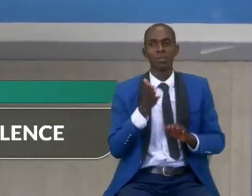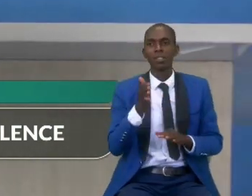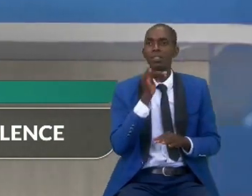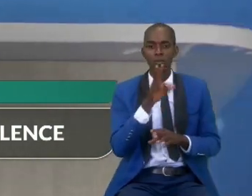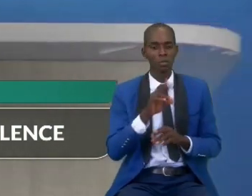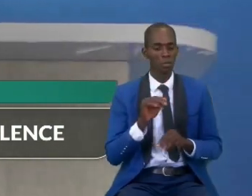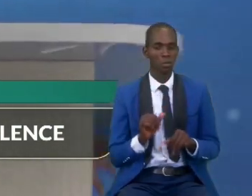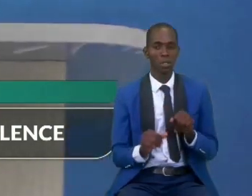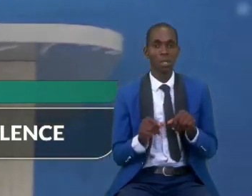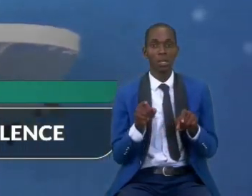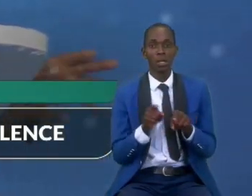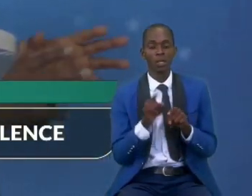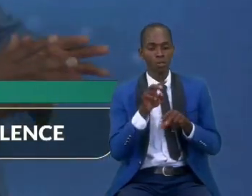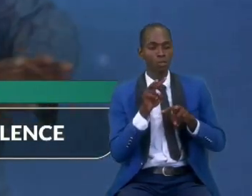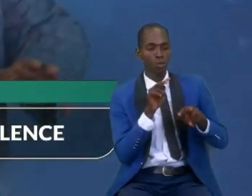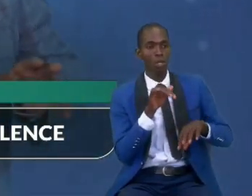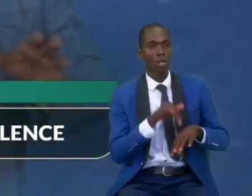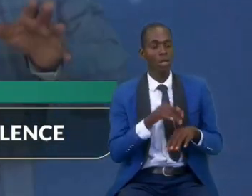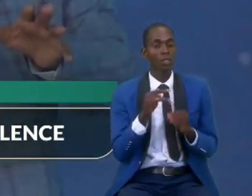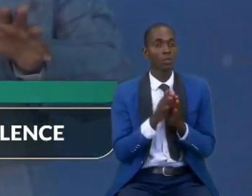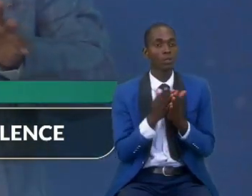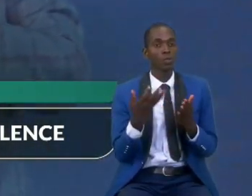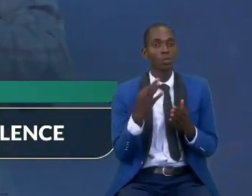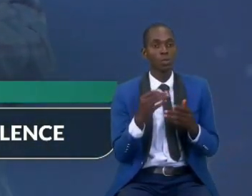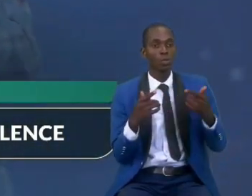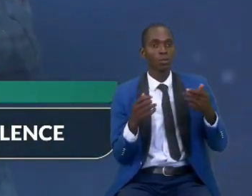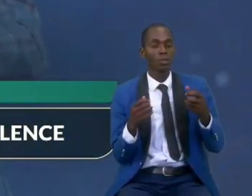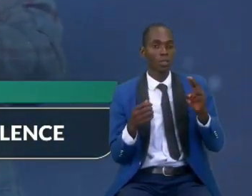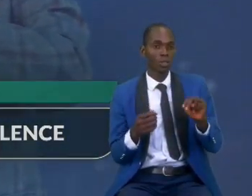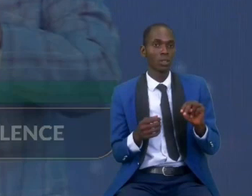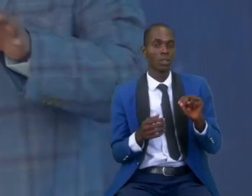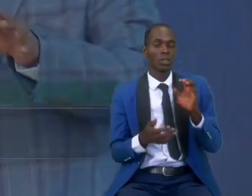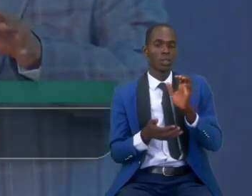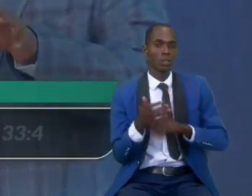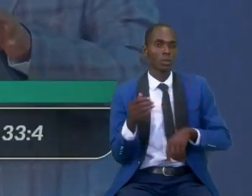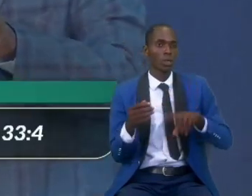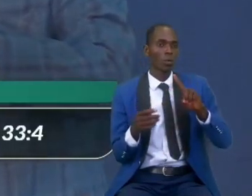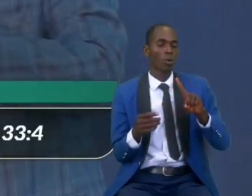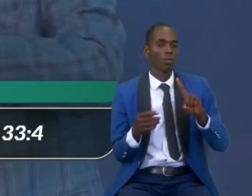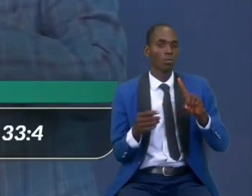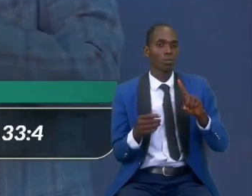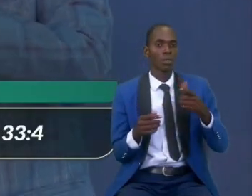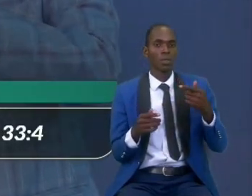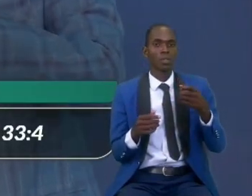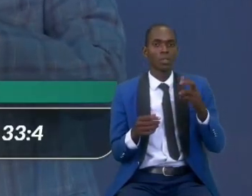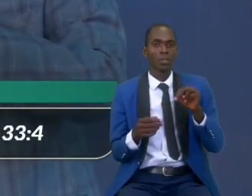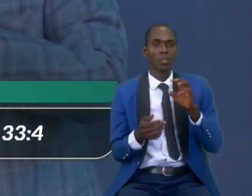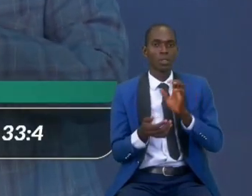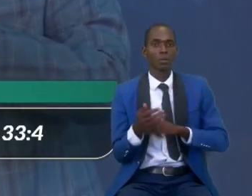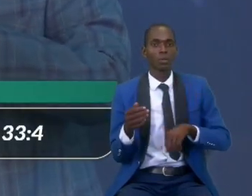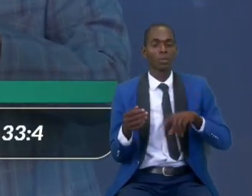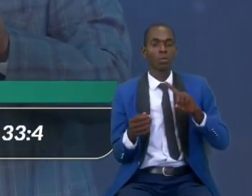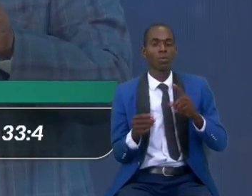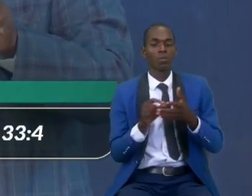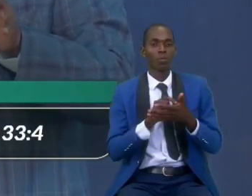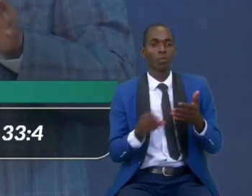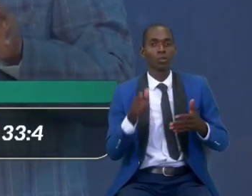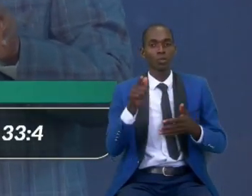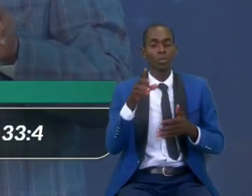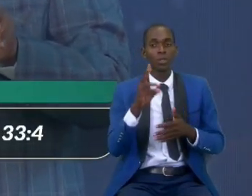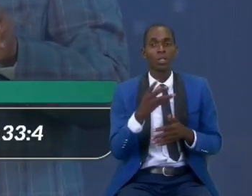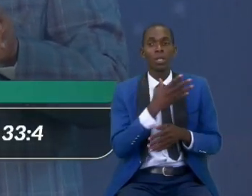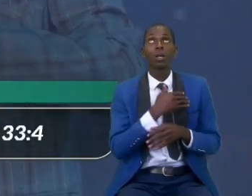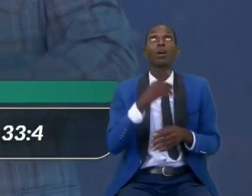from verse 26, Genesis chapter 1, verse 26, and God said, let us make